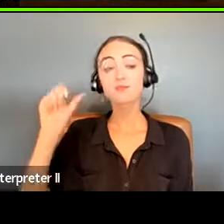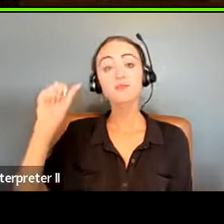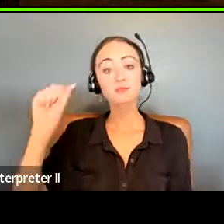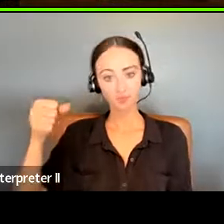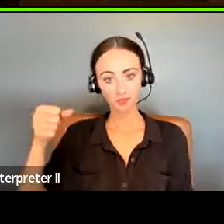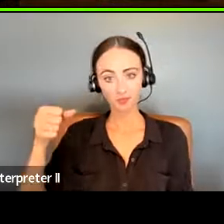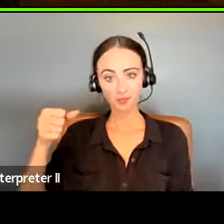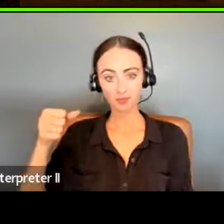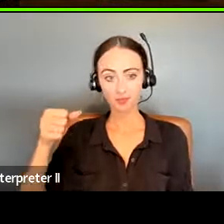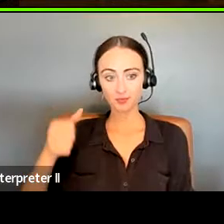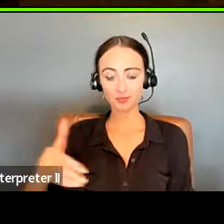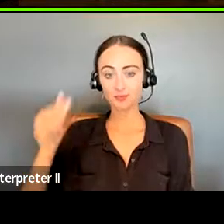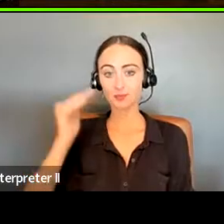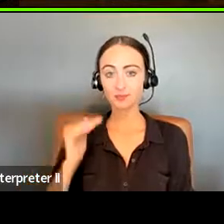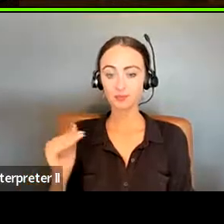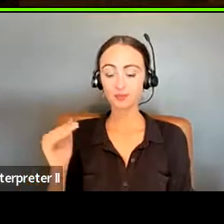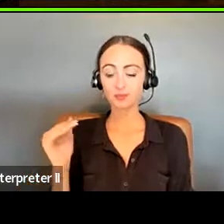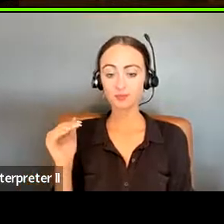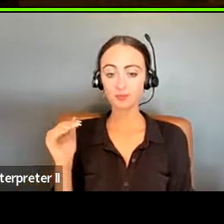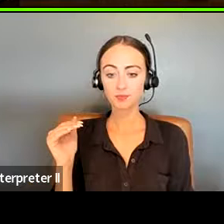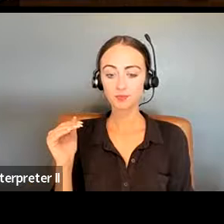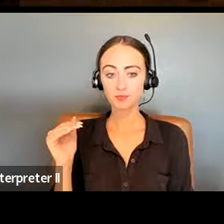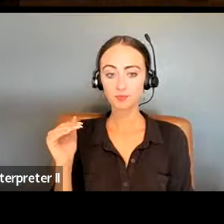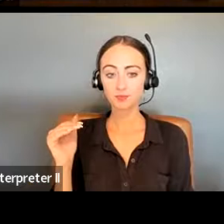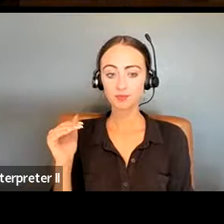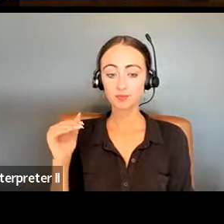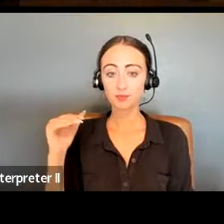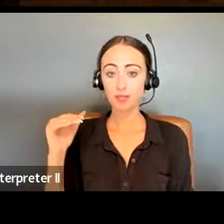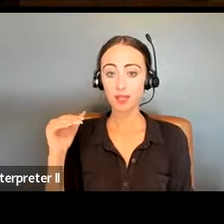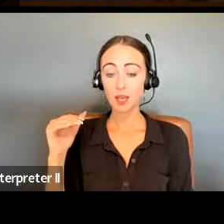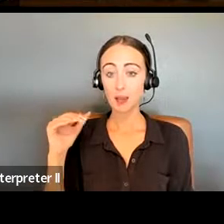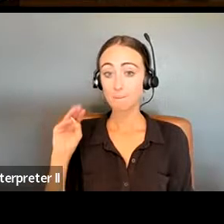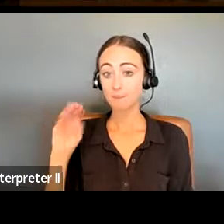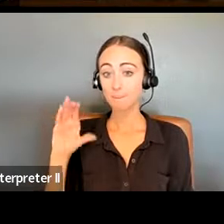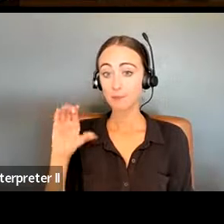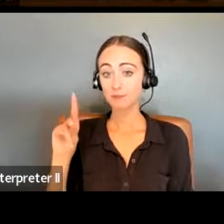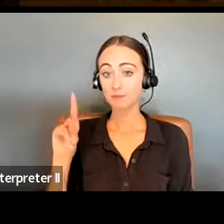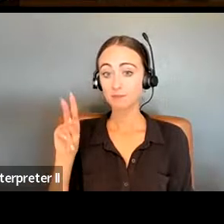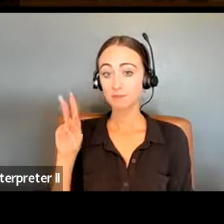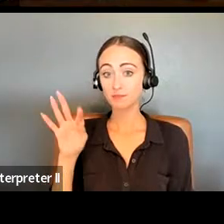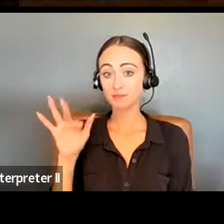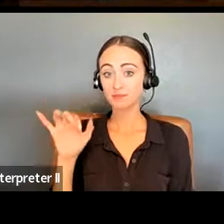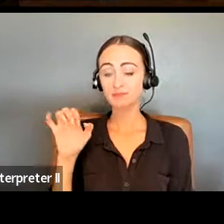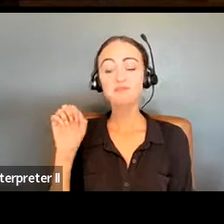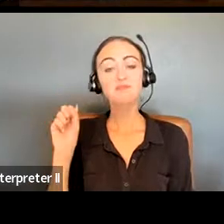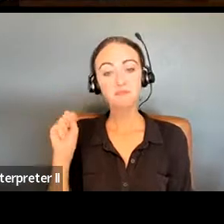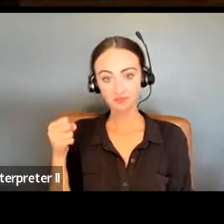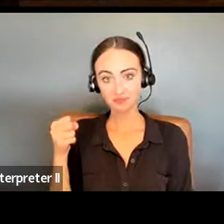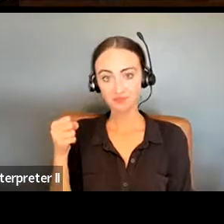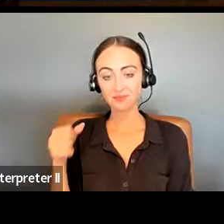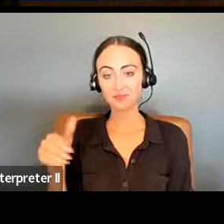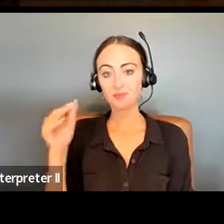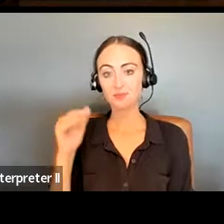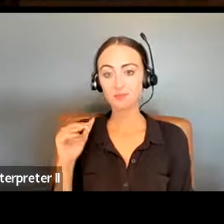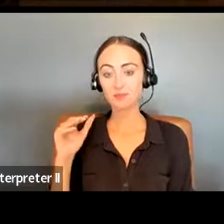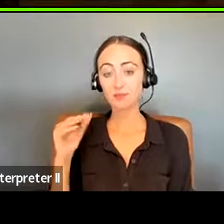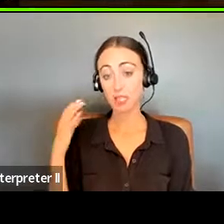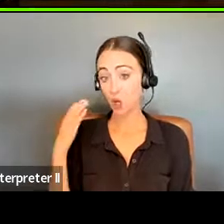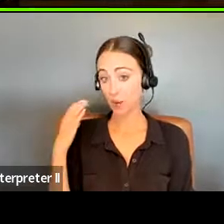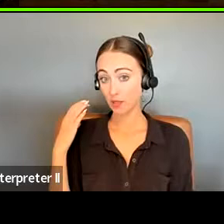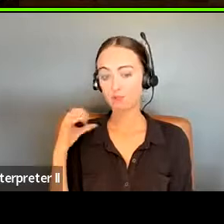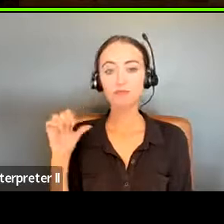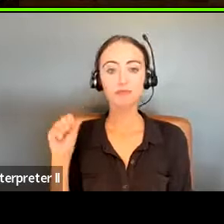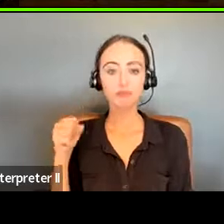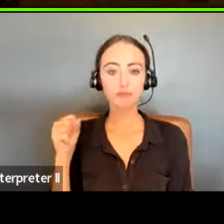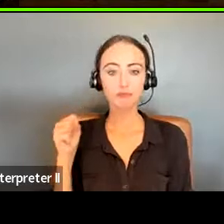Yes. Councilmember Louis George votes yes. Councilmember McDuffie. Yes. Councilmember McDuffie votes yes. Chairman Mendelson.